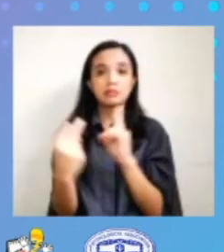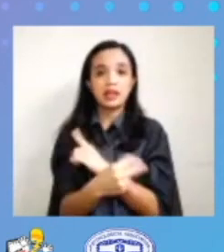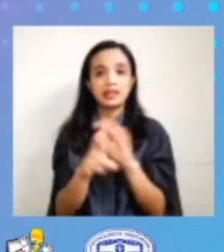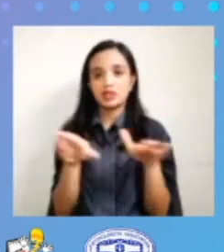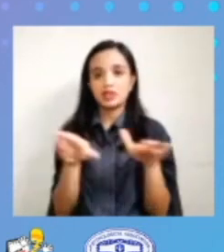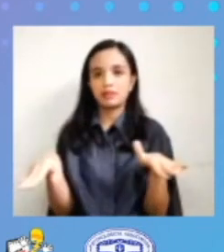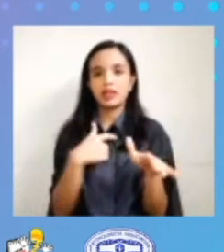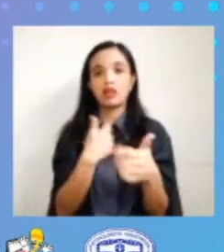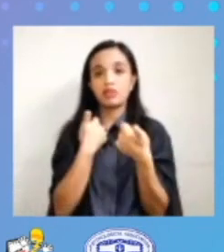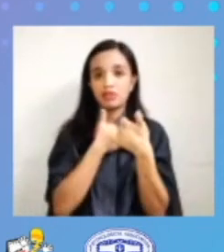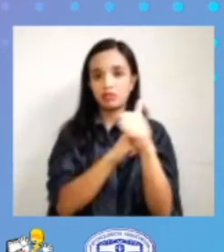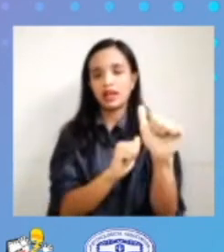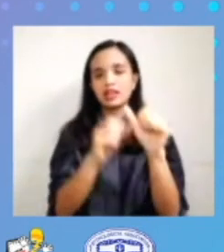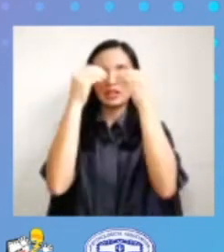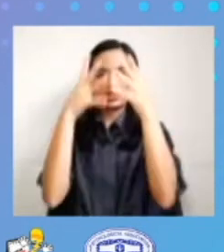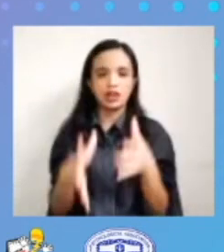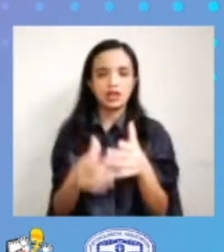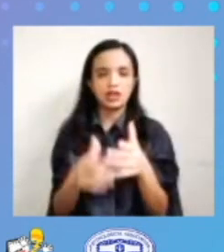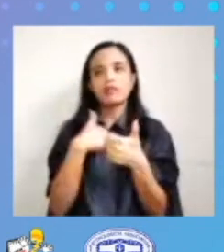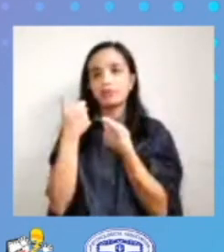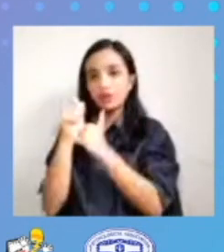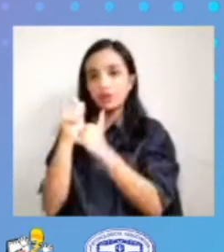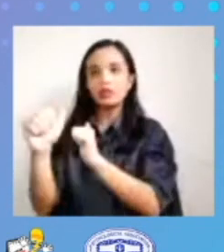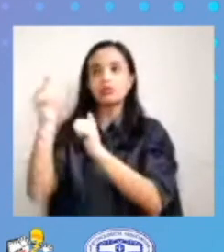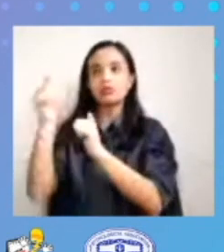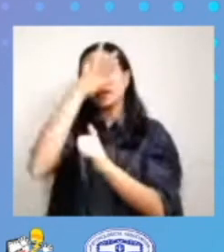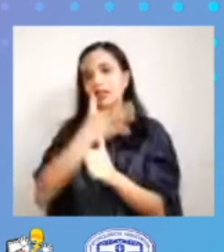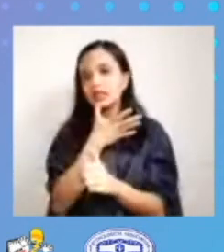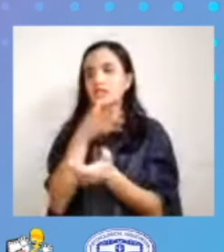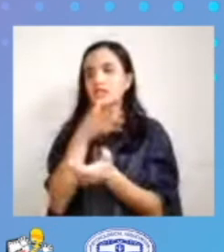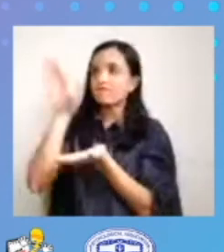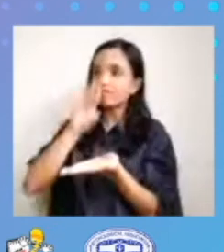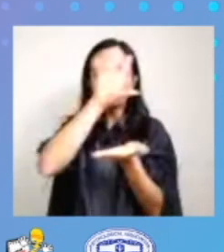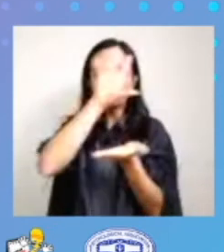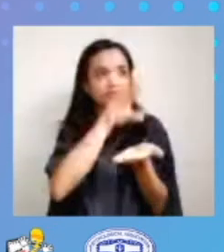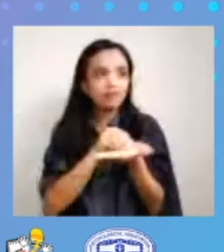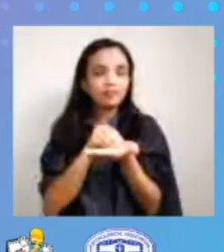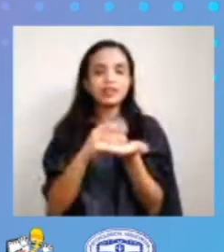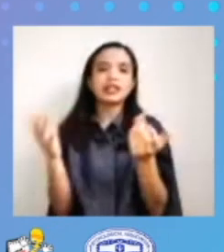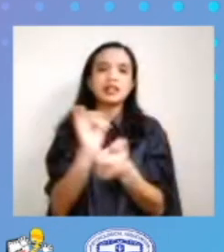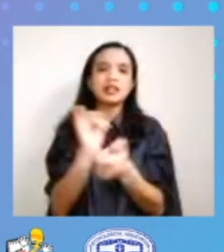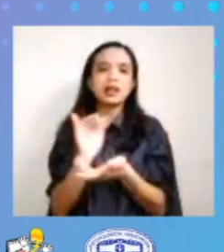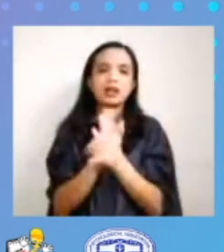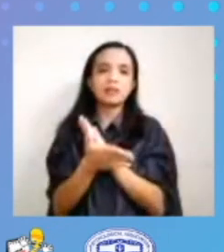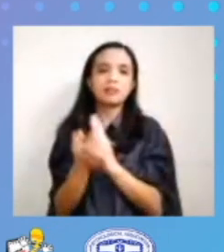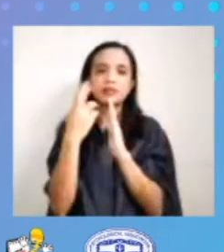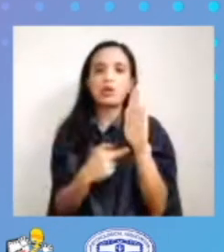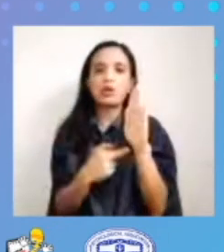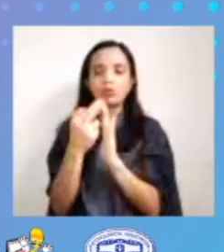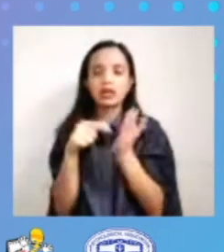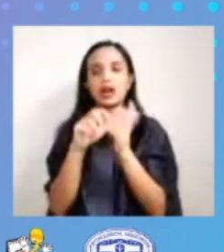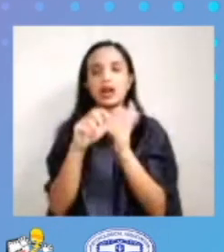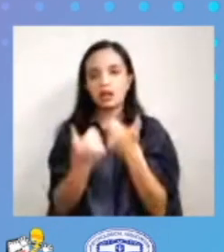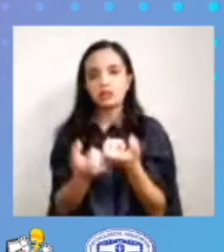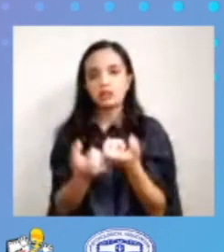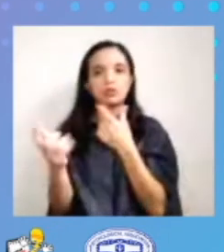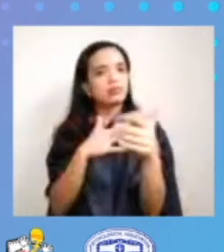in gadgets, maybe as parents, you can invest in actual materials or tools that